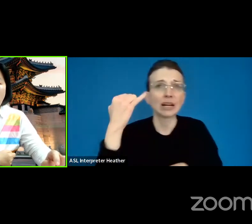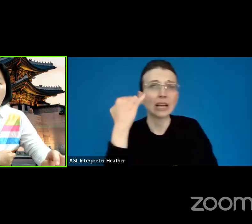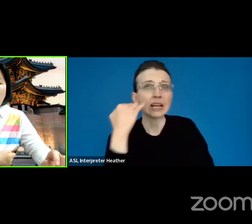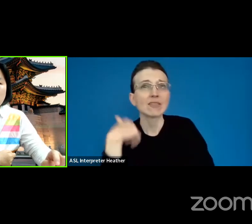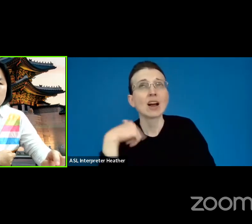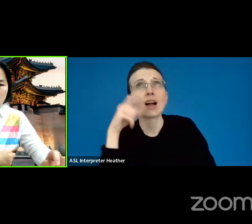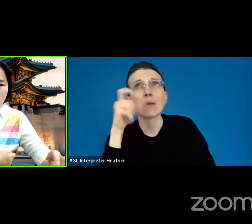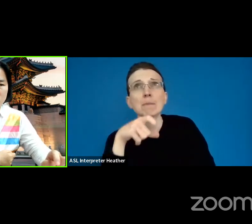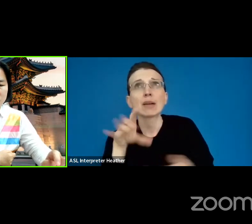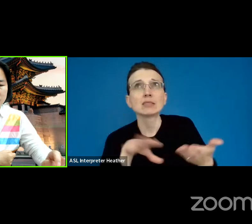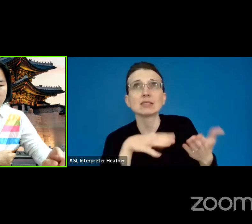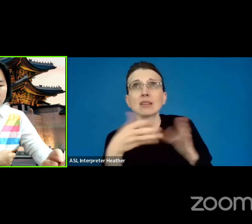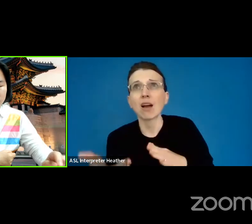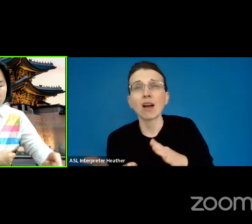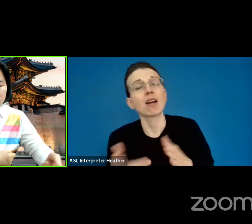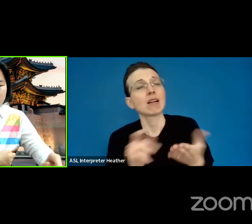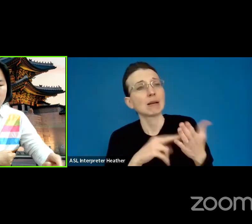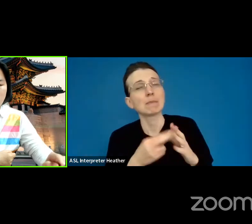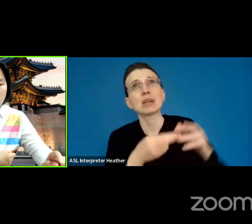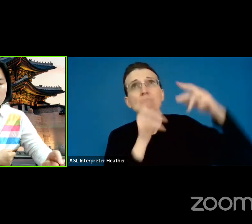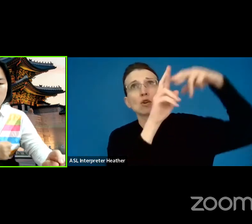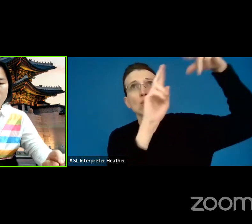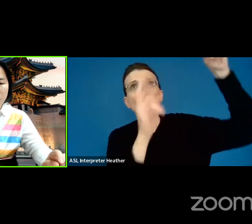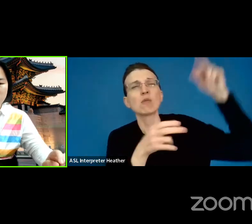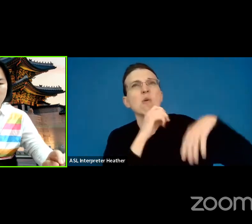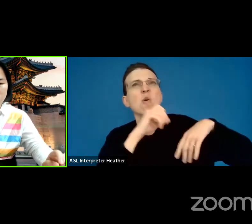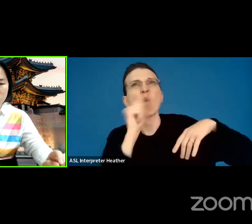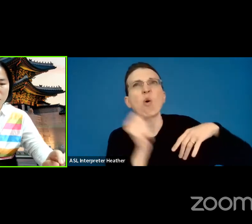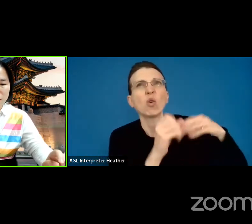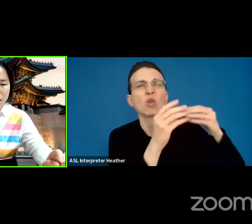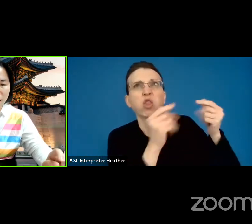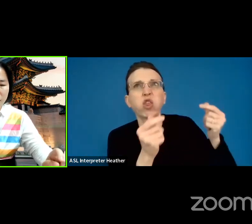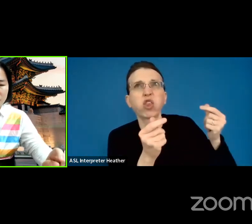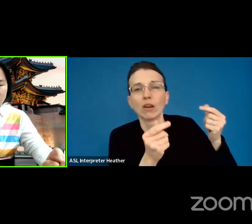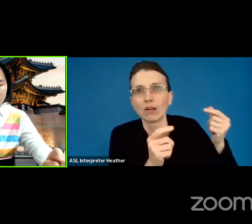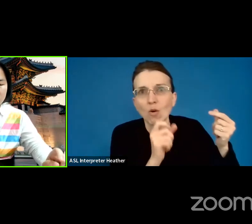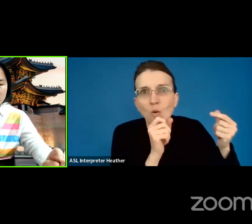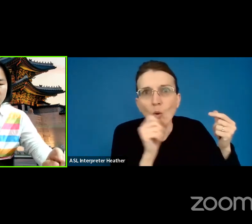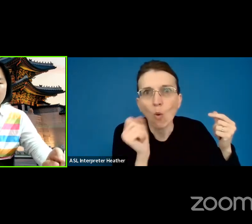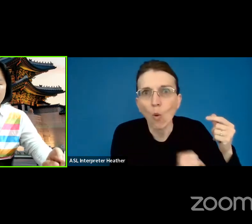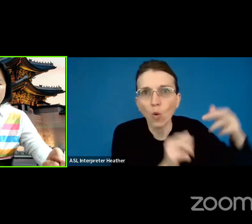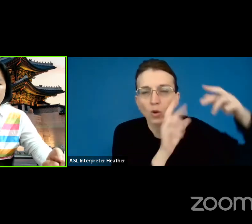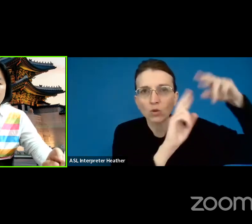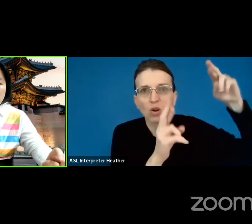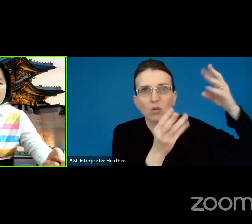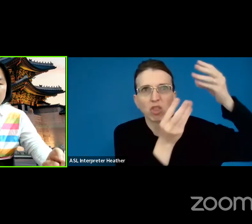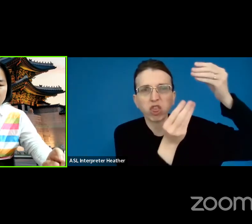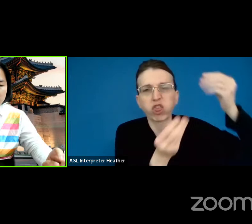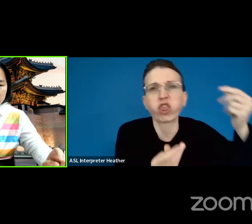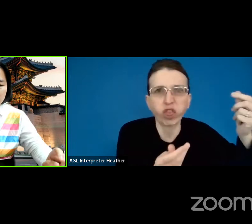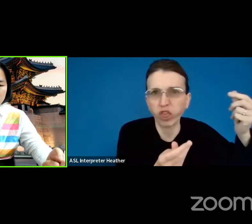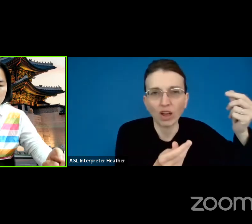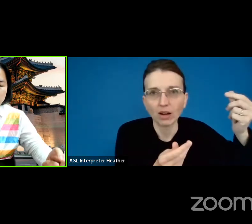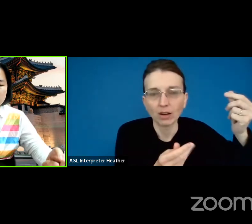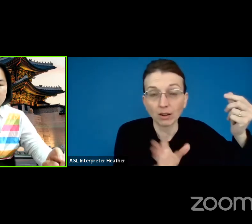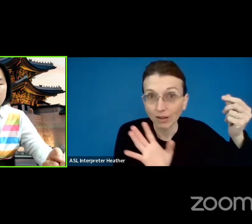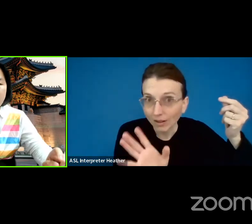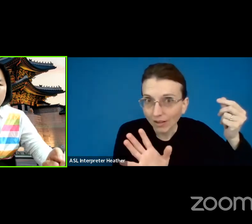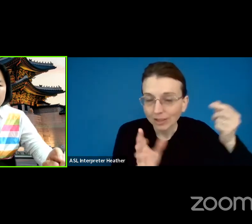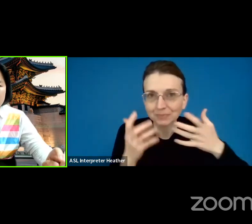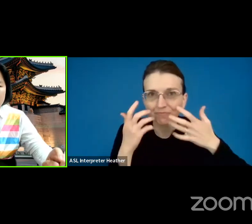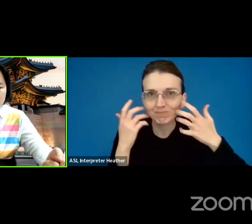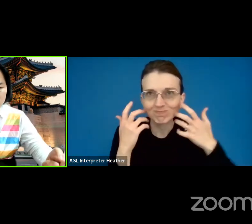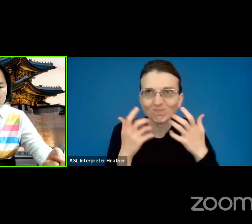down an old rope." Then an old rope came down from the sky. The tiger, greedy for